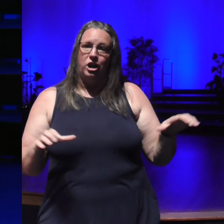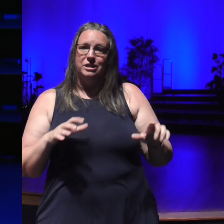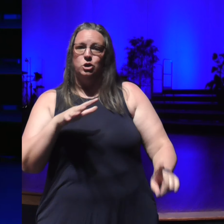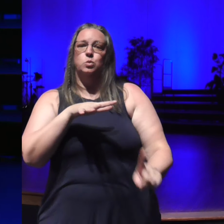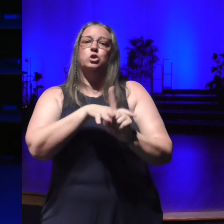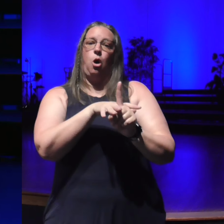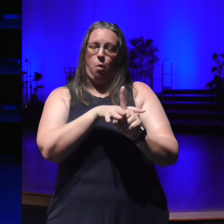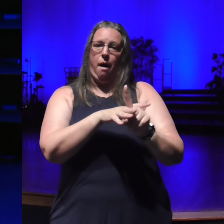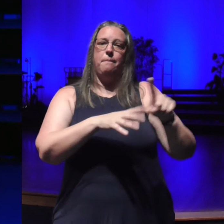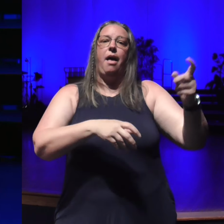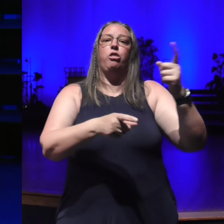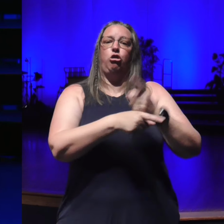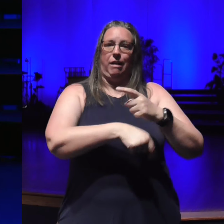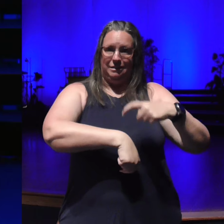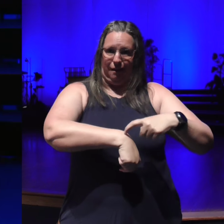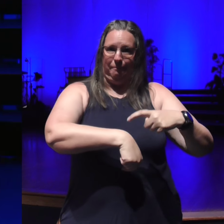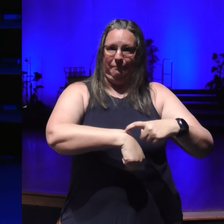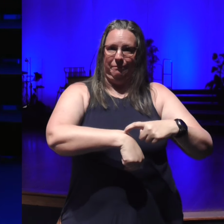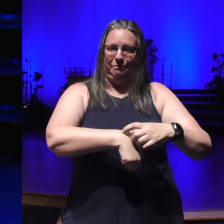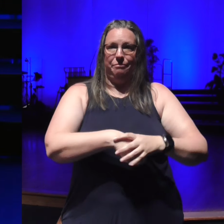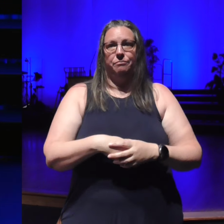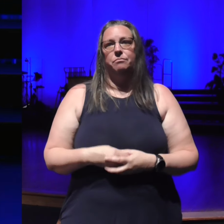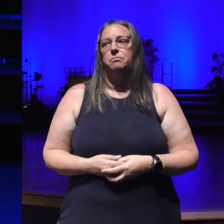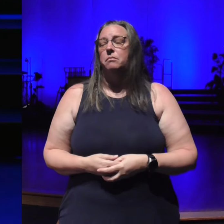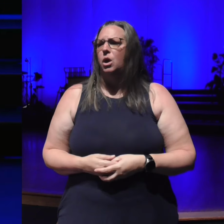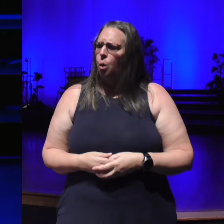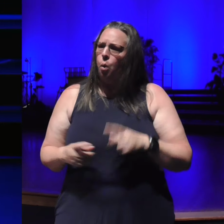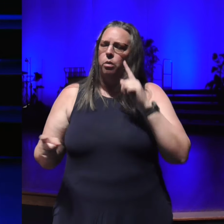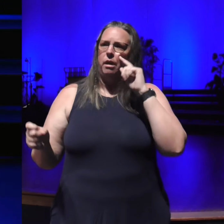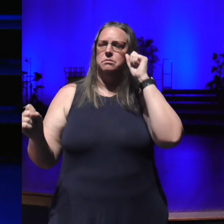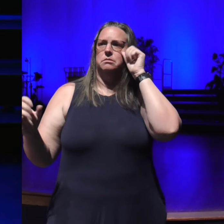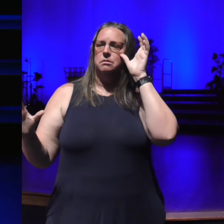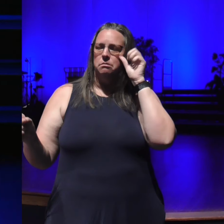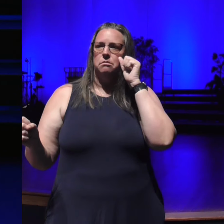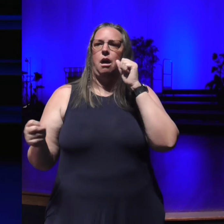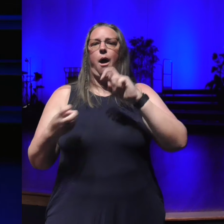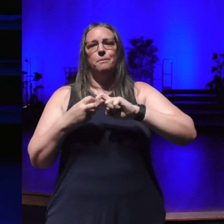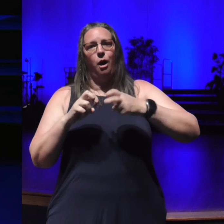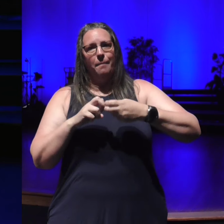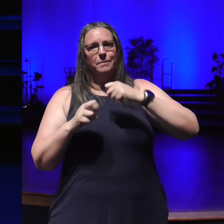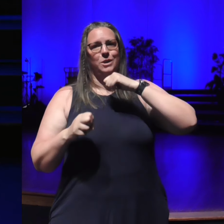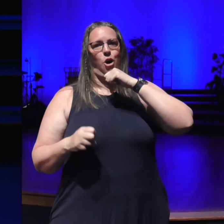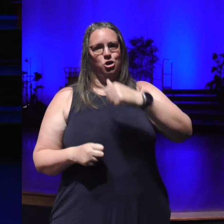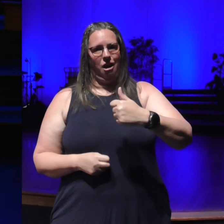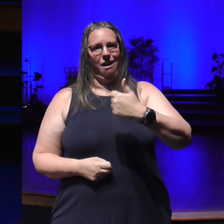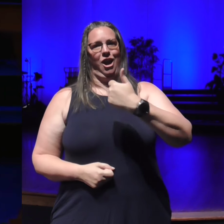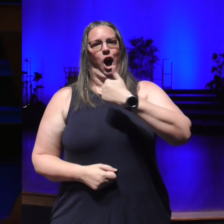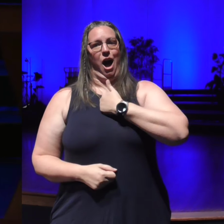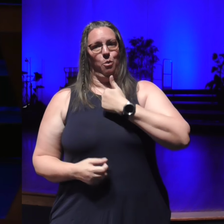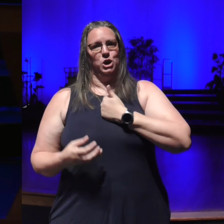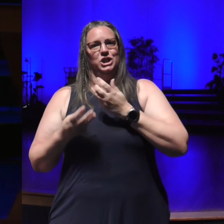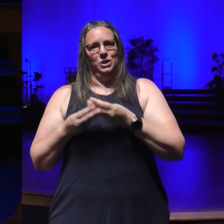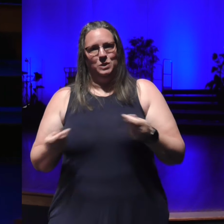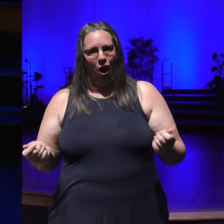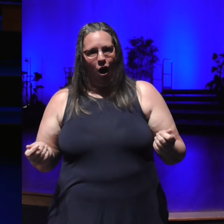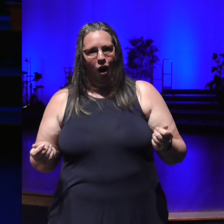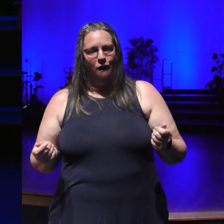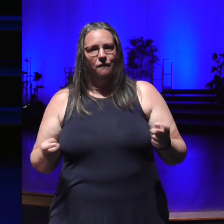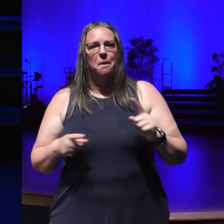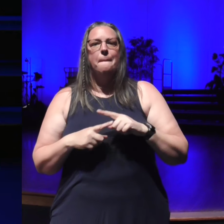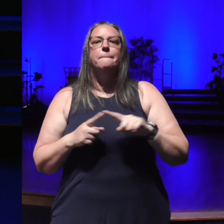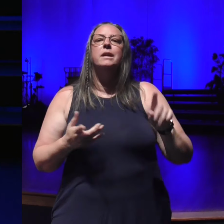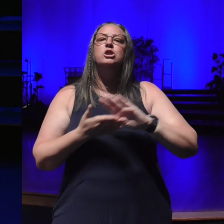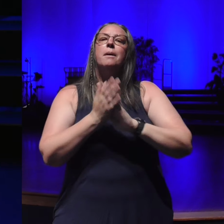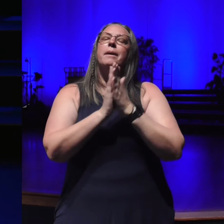thing to consider, that our problems aren't ours to solve, but to become conscious of in light of the truth of who we